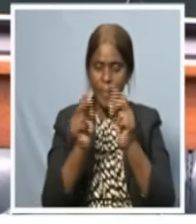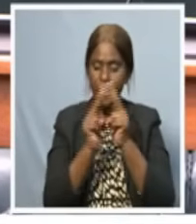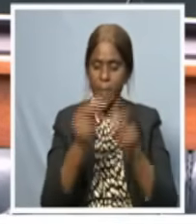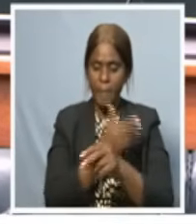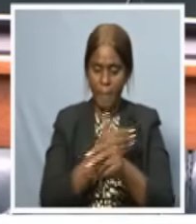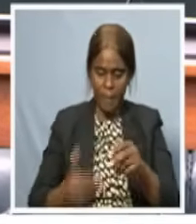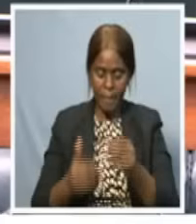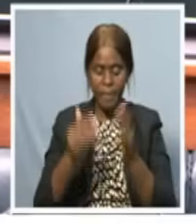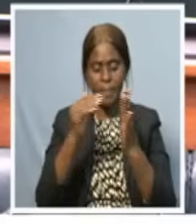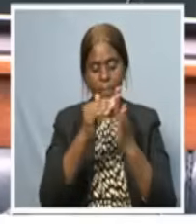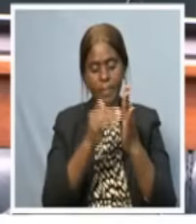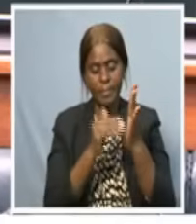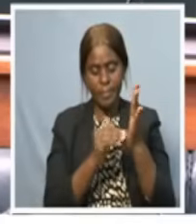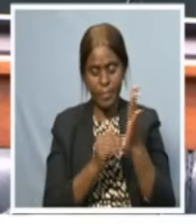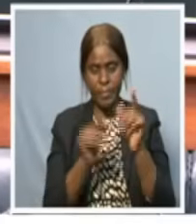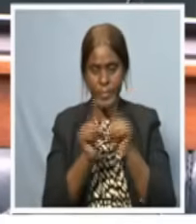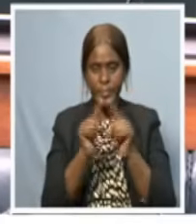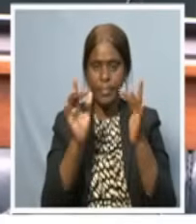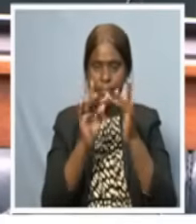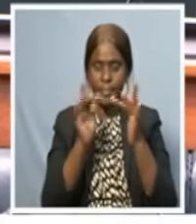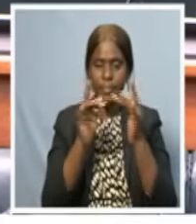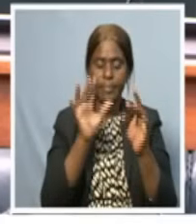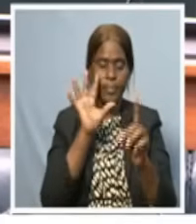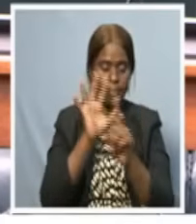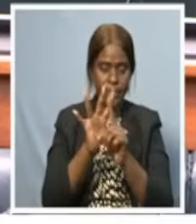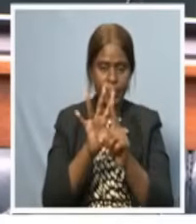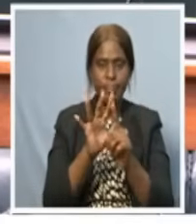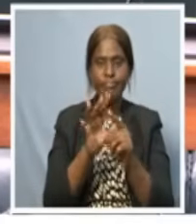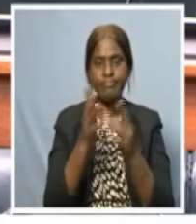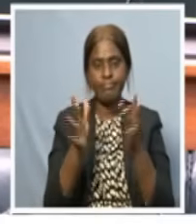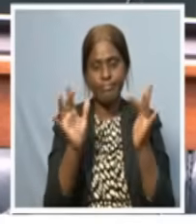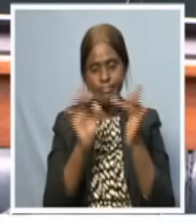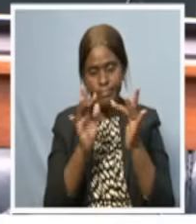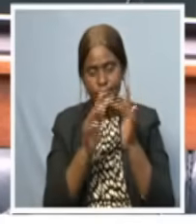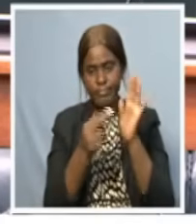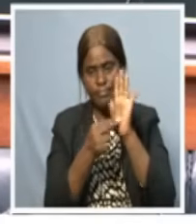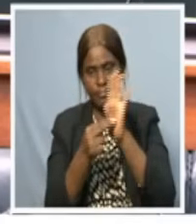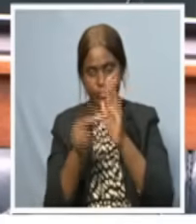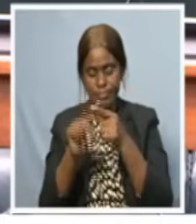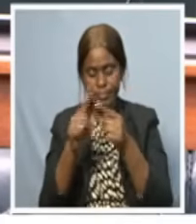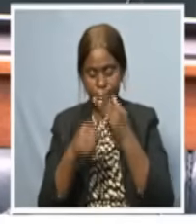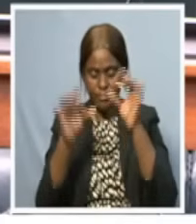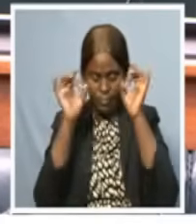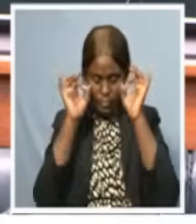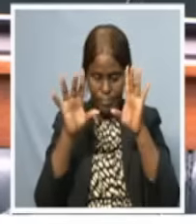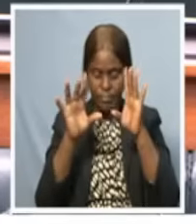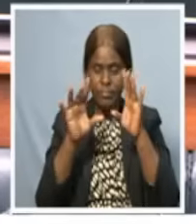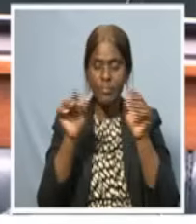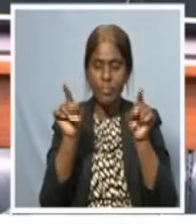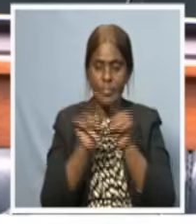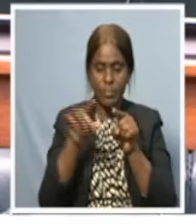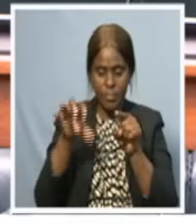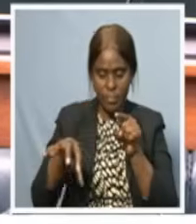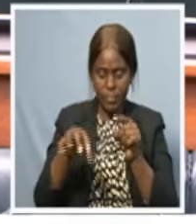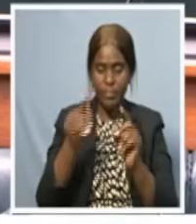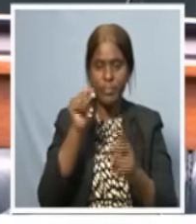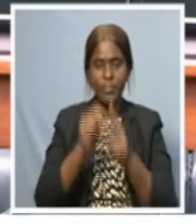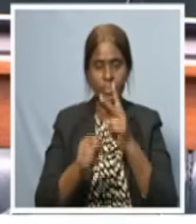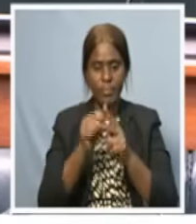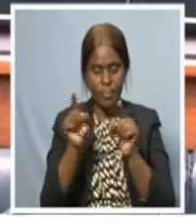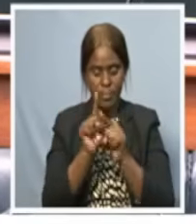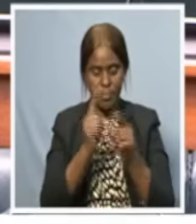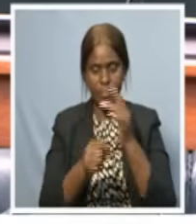very serious risks, and cyberbullying, online grooming, exposure to harmful content, child sexual